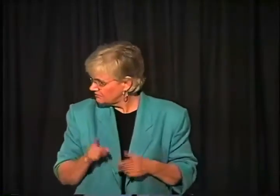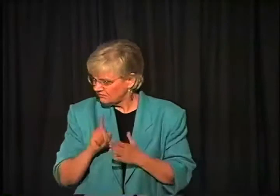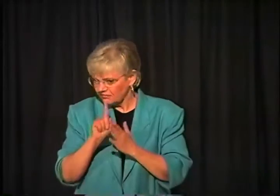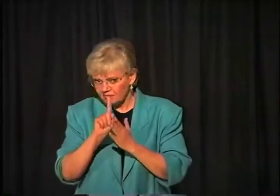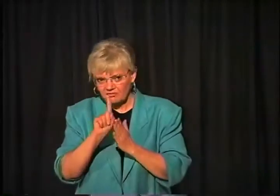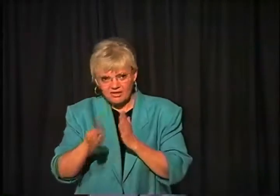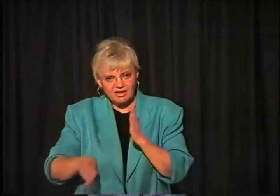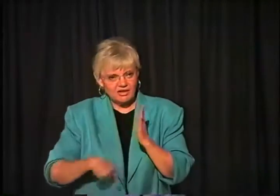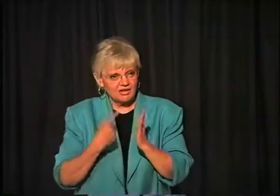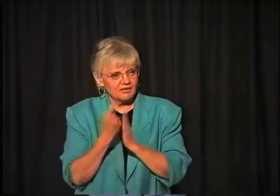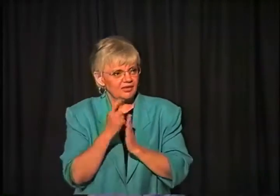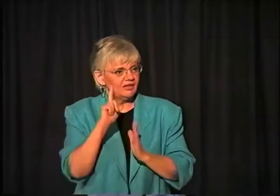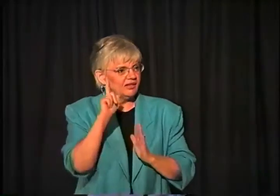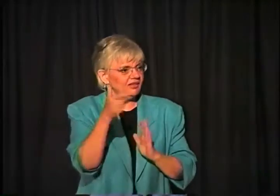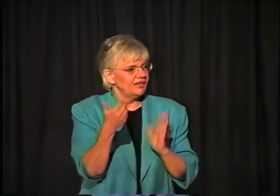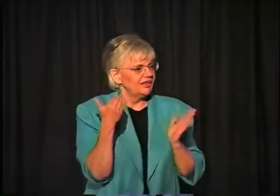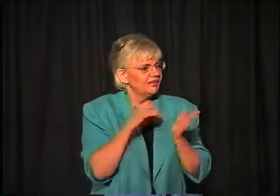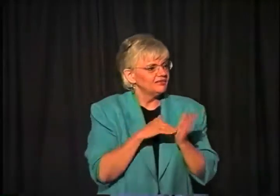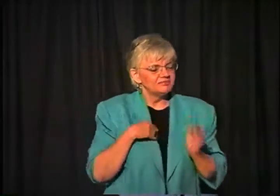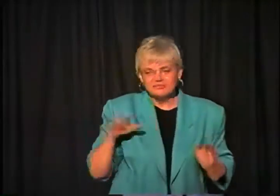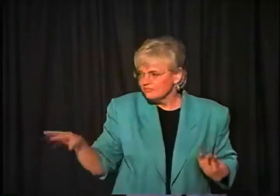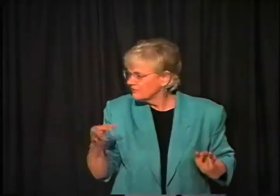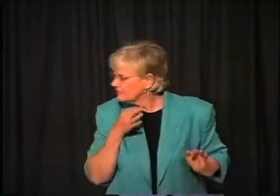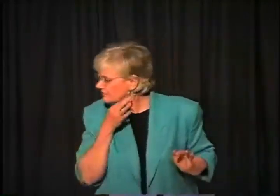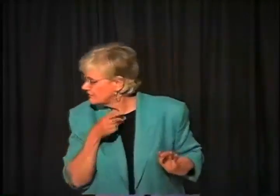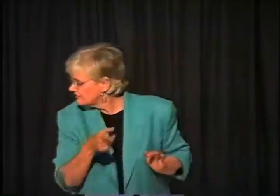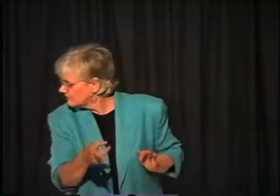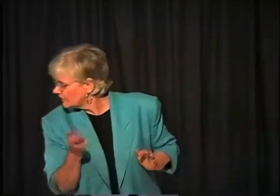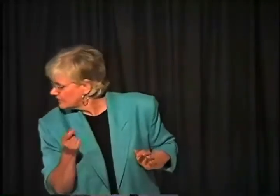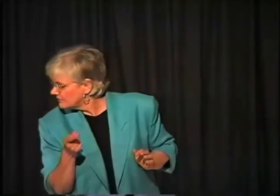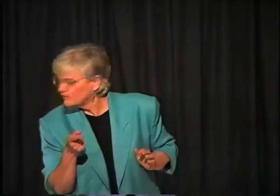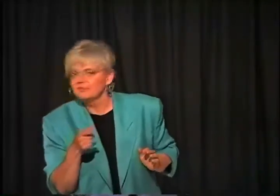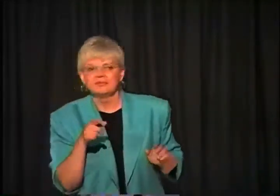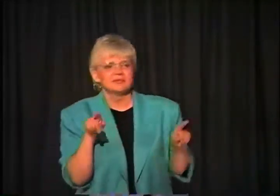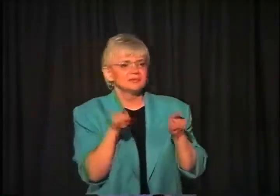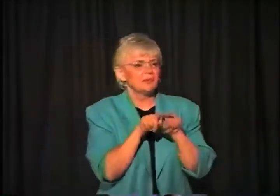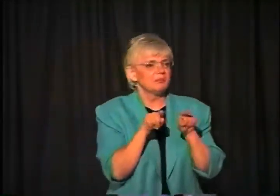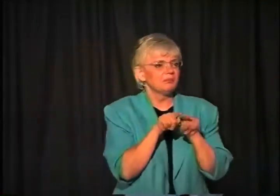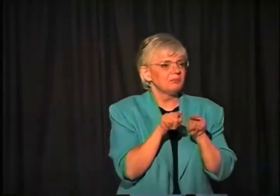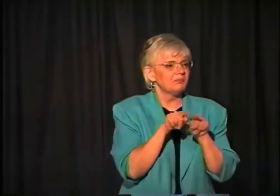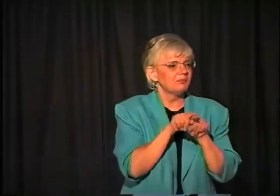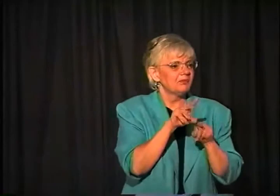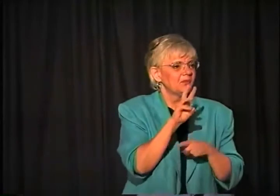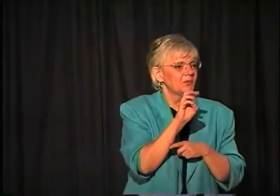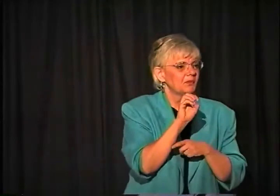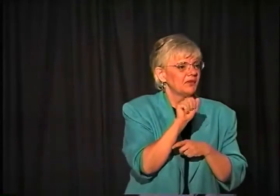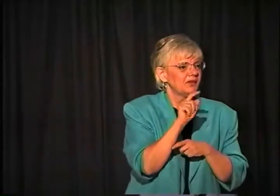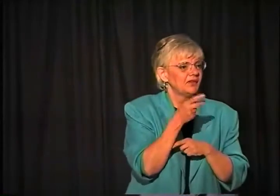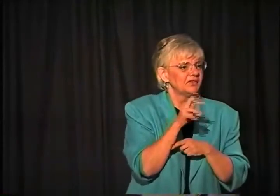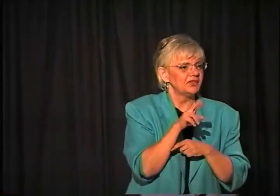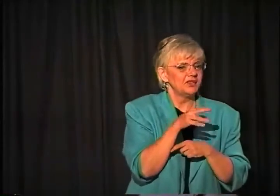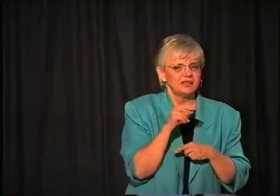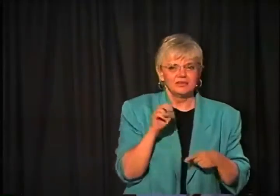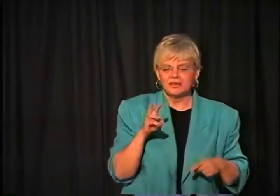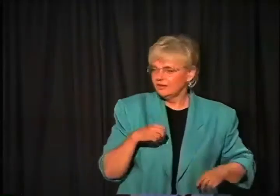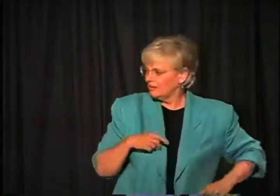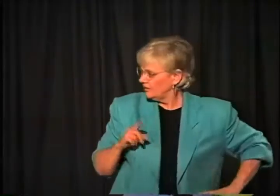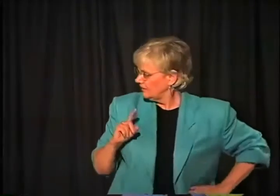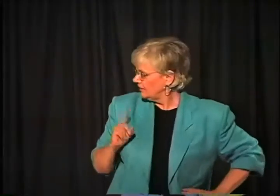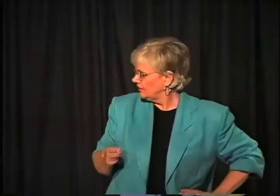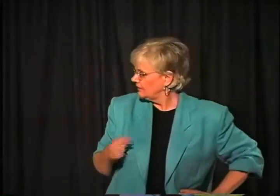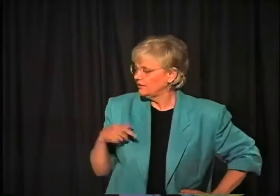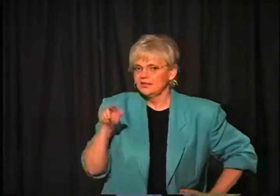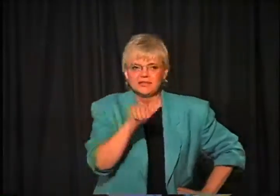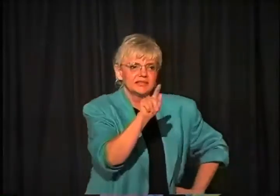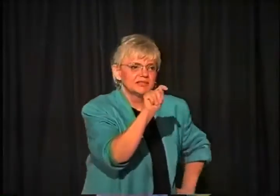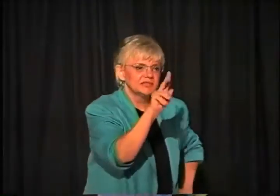news report. Oh. An hour later, I see them sitting doing work at their desk. What are you listening to on the radio? The